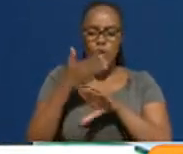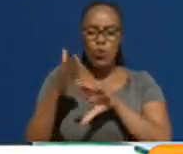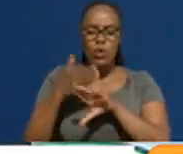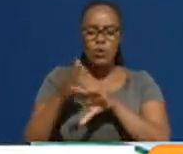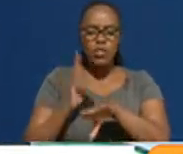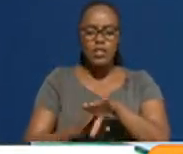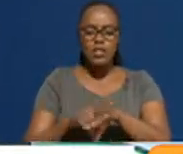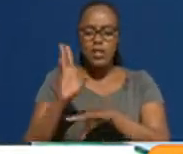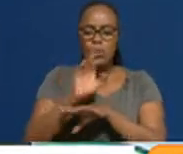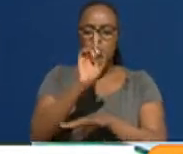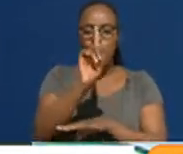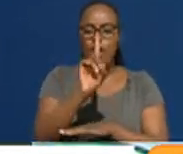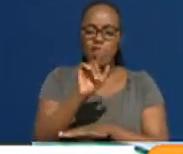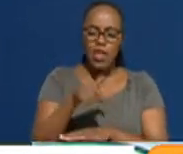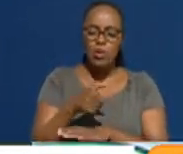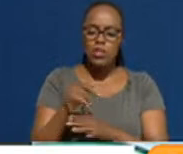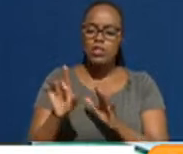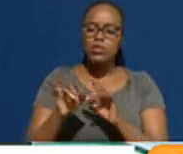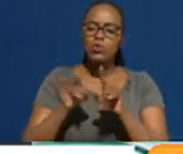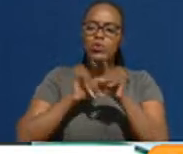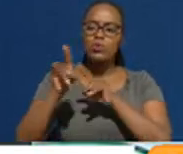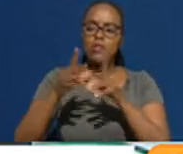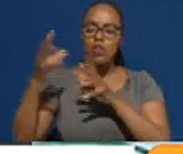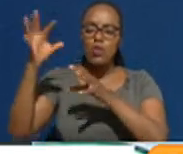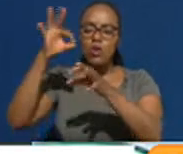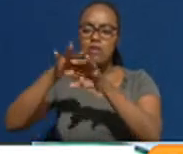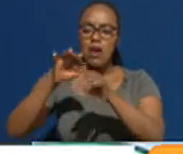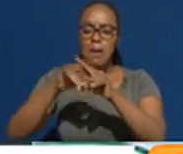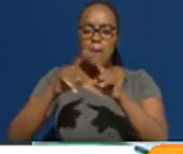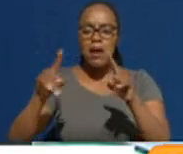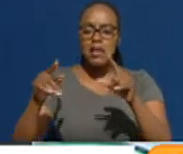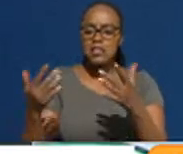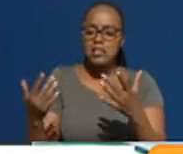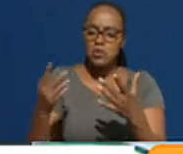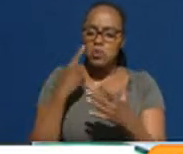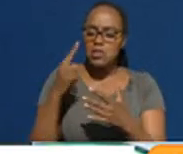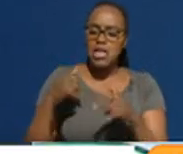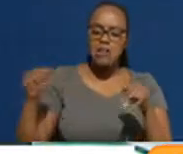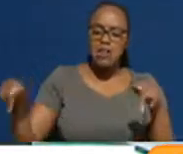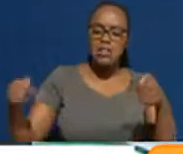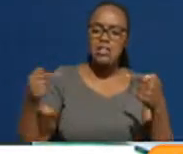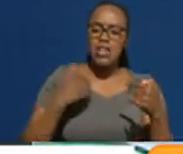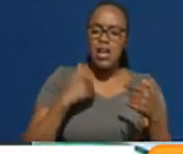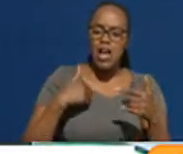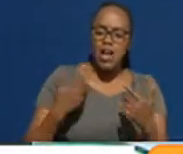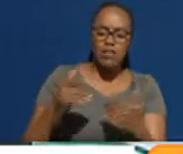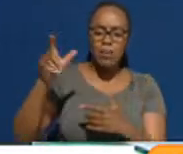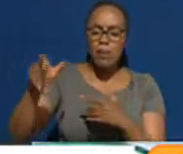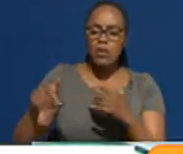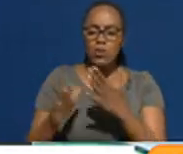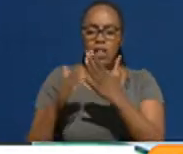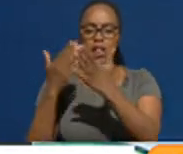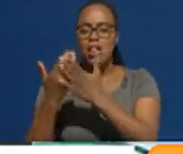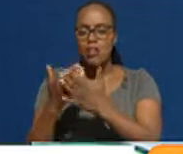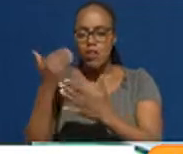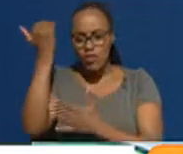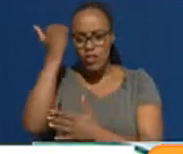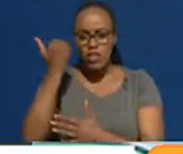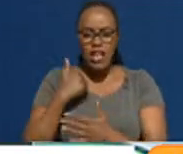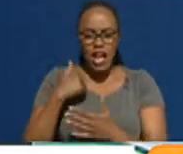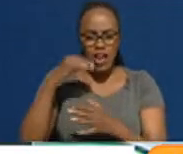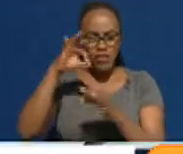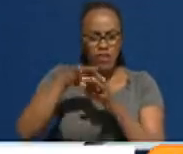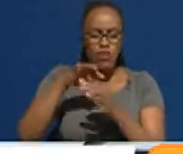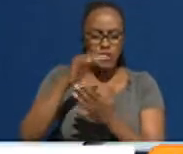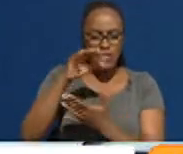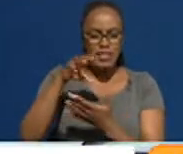spend 1,000 shillings traveling to go and vote? And it won't count for something. There will be a dispute, there will be a petition, there will be all sorts of things. There are several polling stations